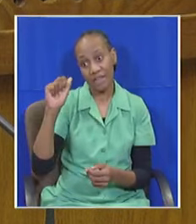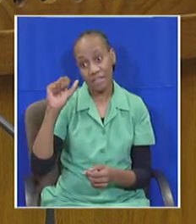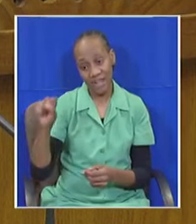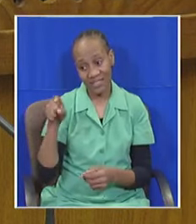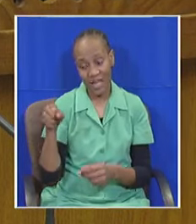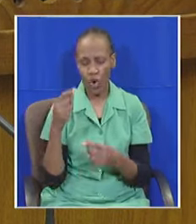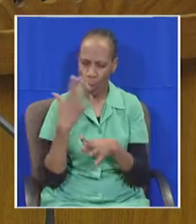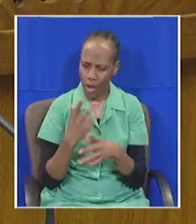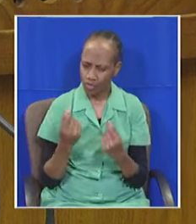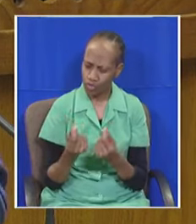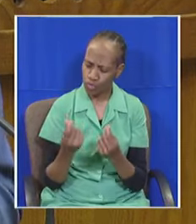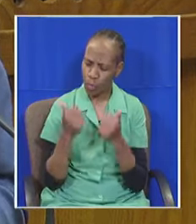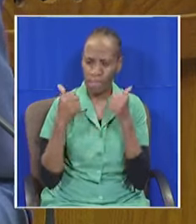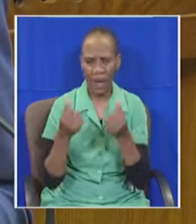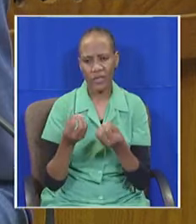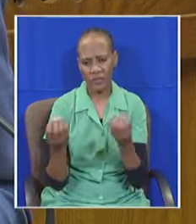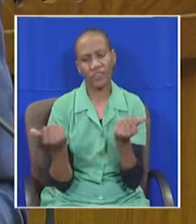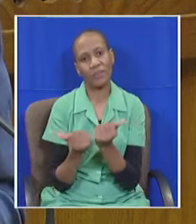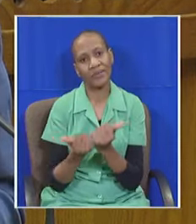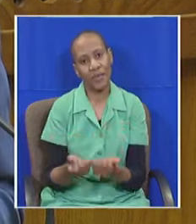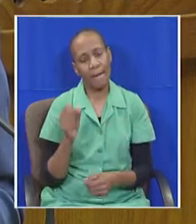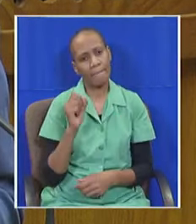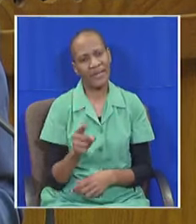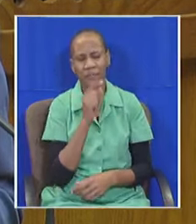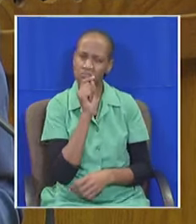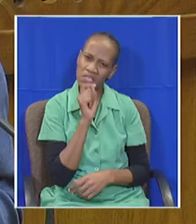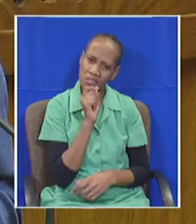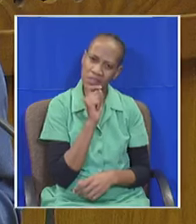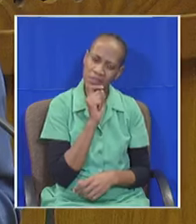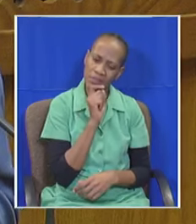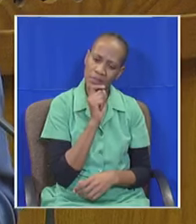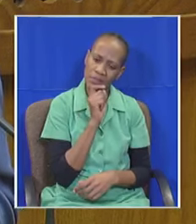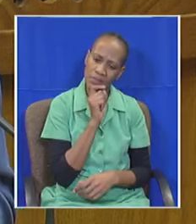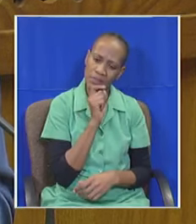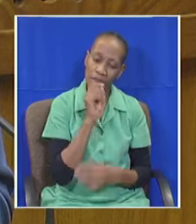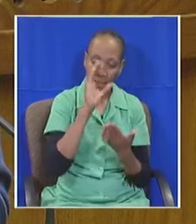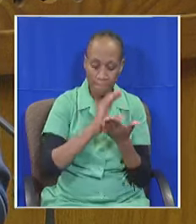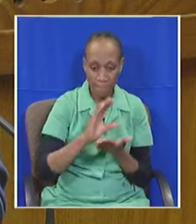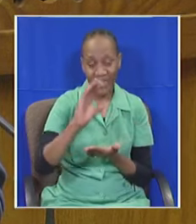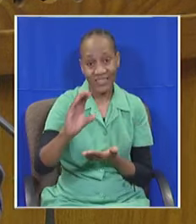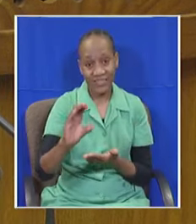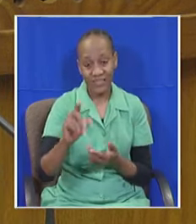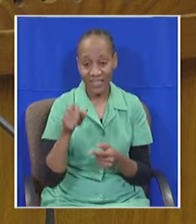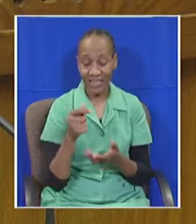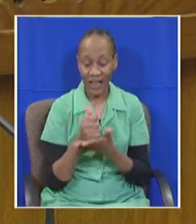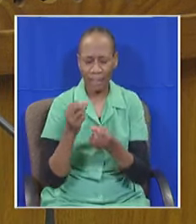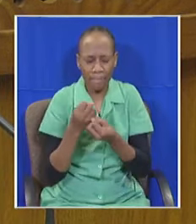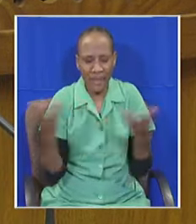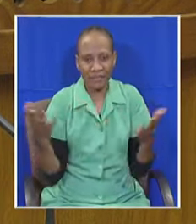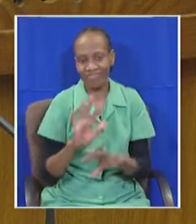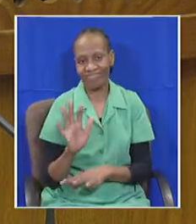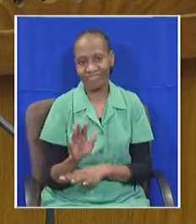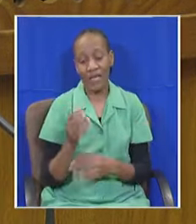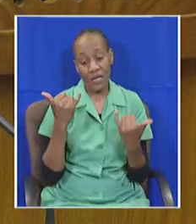in this regard, but there's no doubt that the demand for funding has been too huge. To date, the scheme